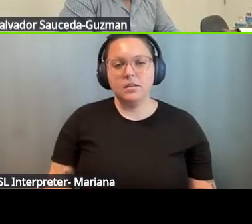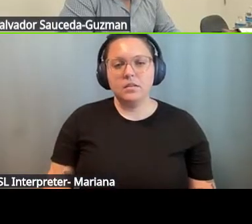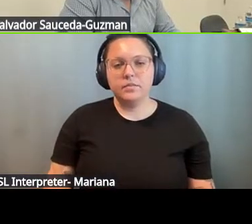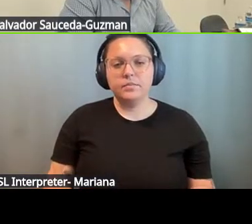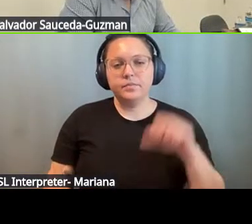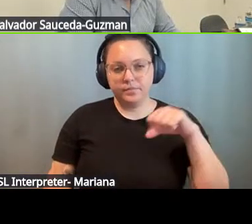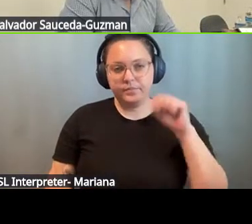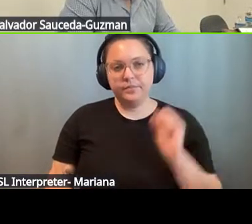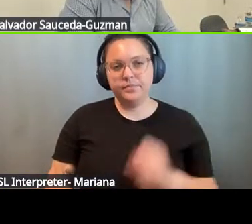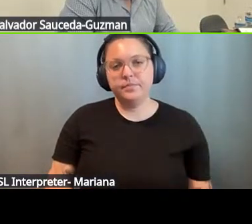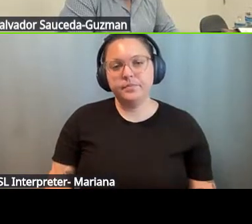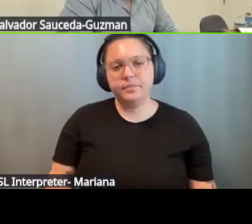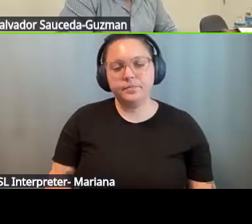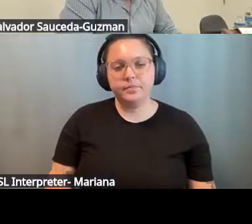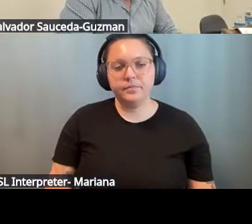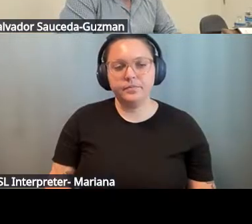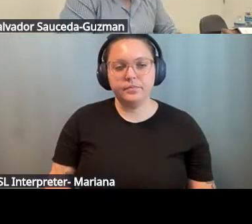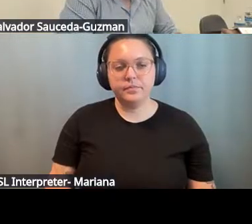Aye.